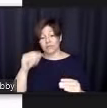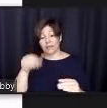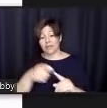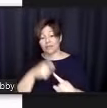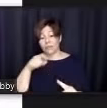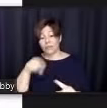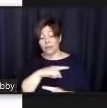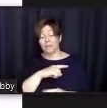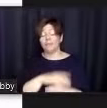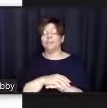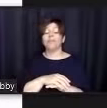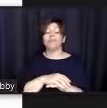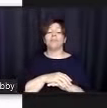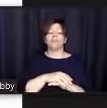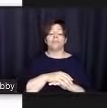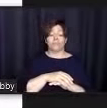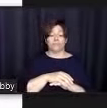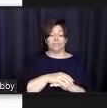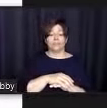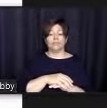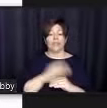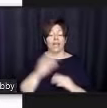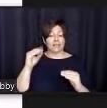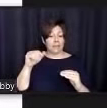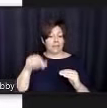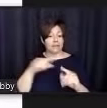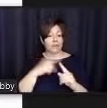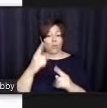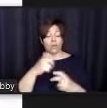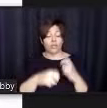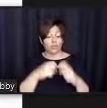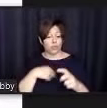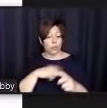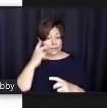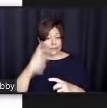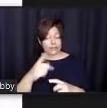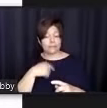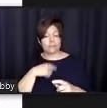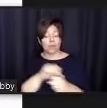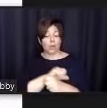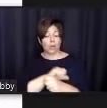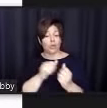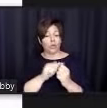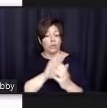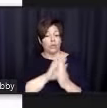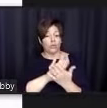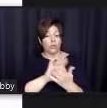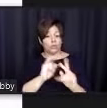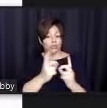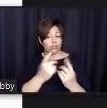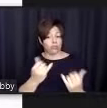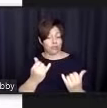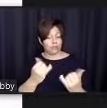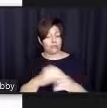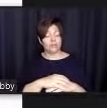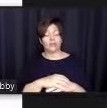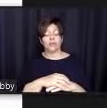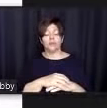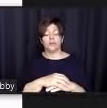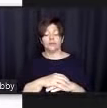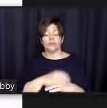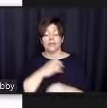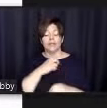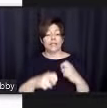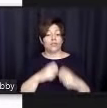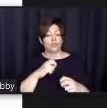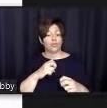So kid expect this. And one of the issues we're seeing as I'm working with school districts right now is issues often